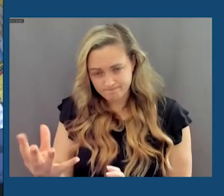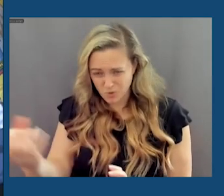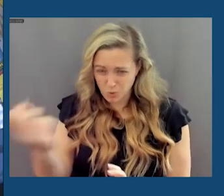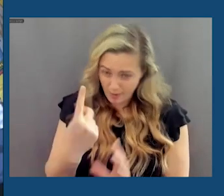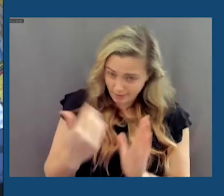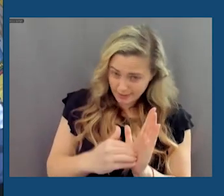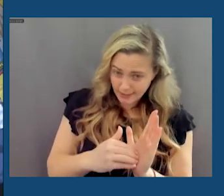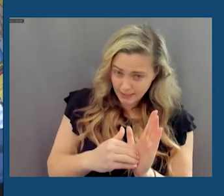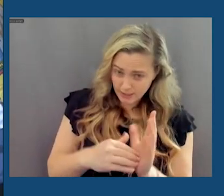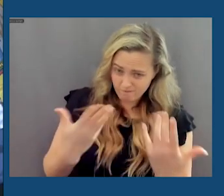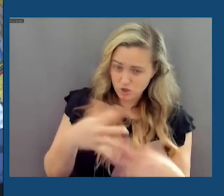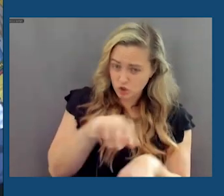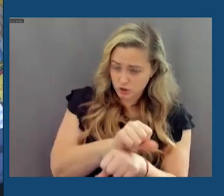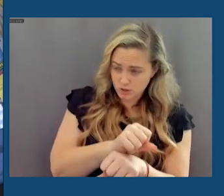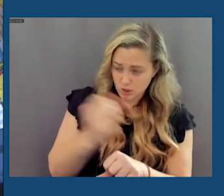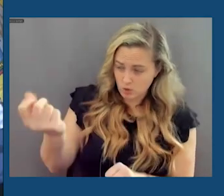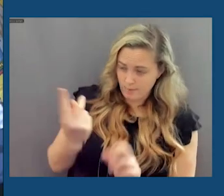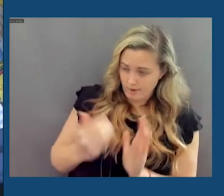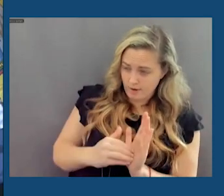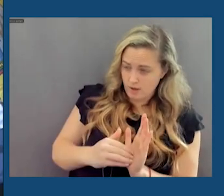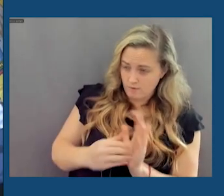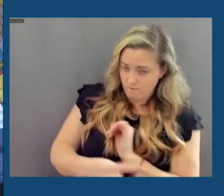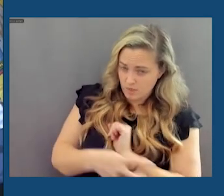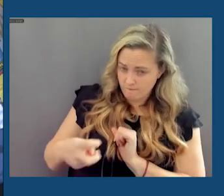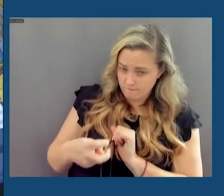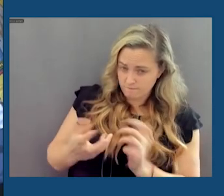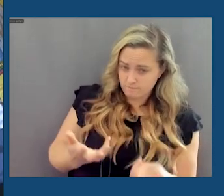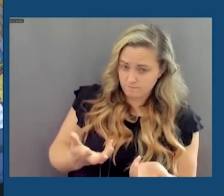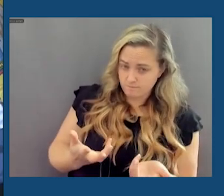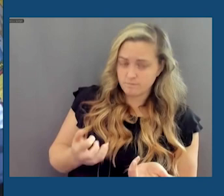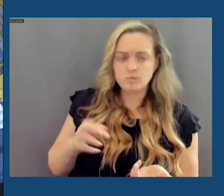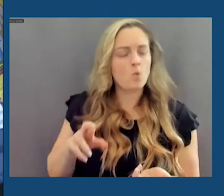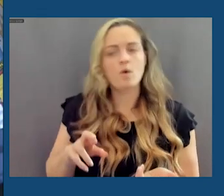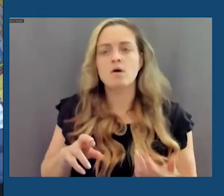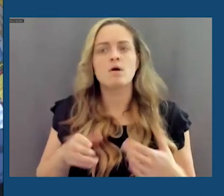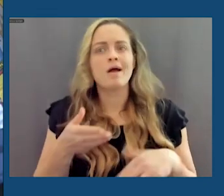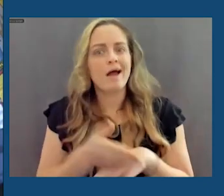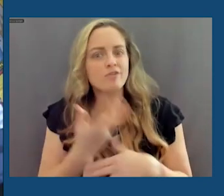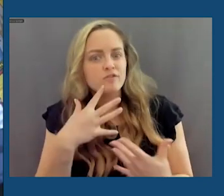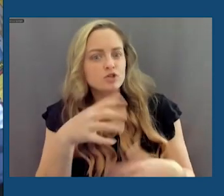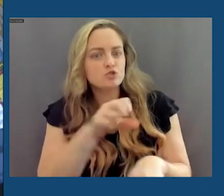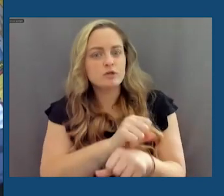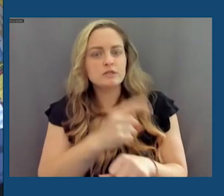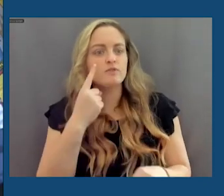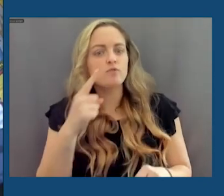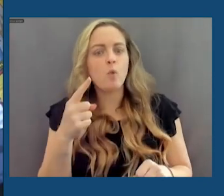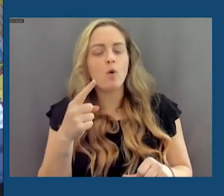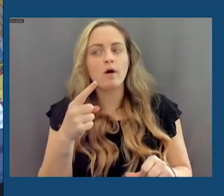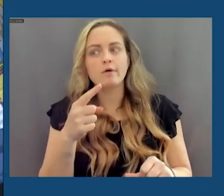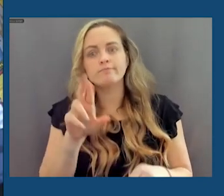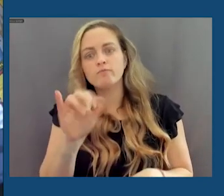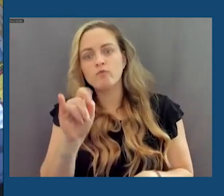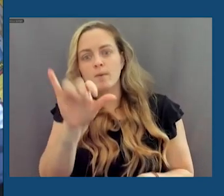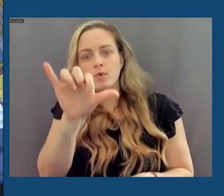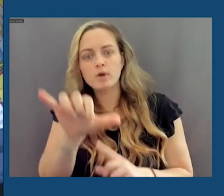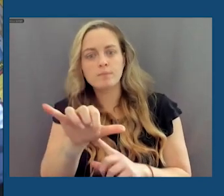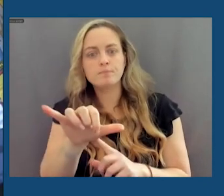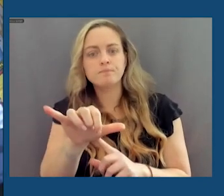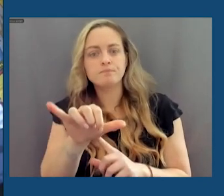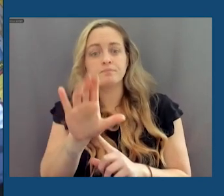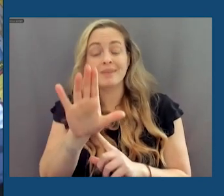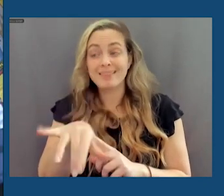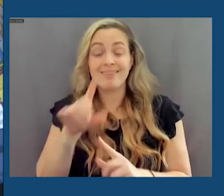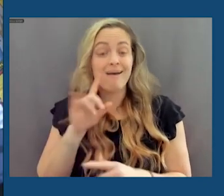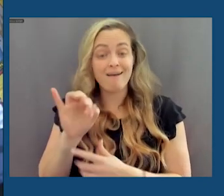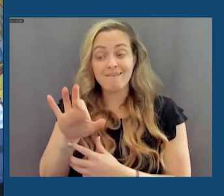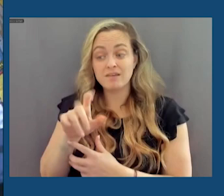being arrested for retail theft, or comes back after being arrested for robbery. That trespass affidavit